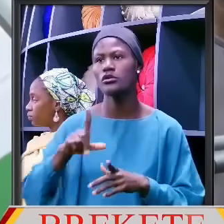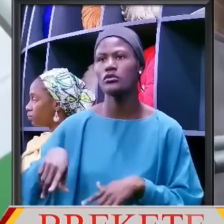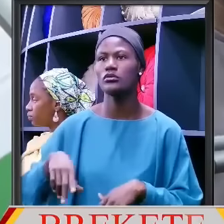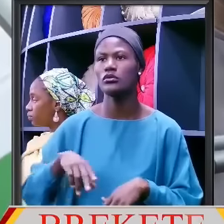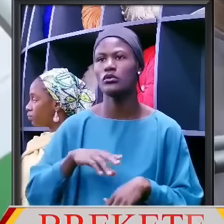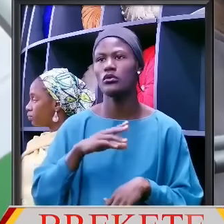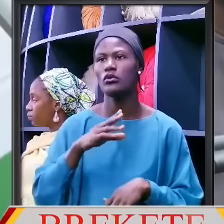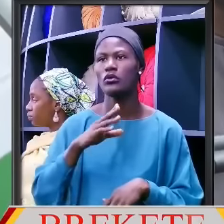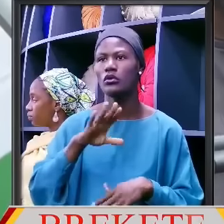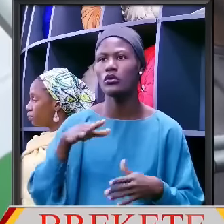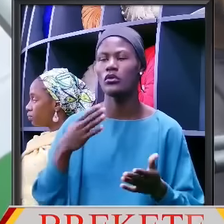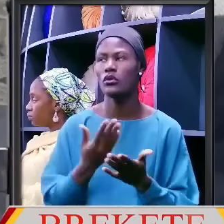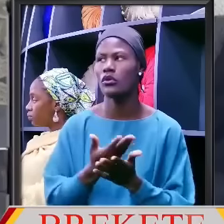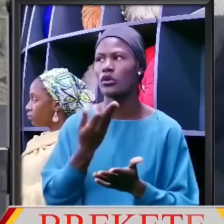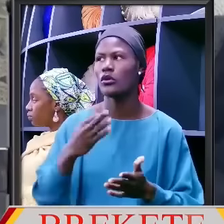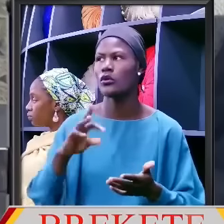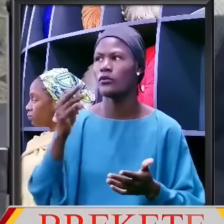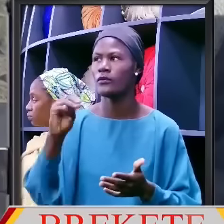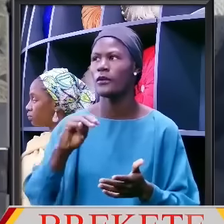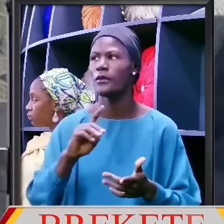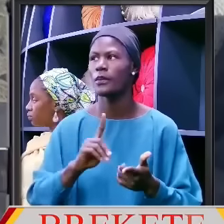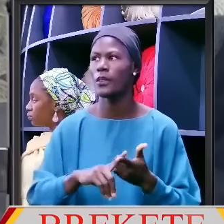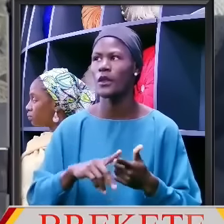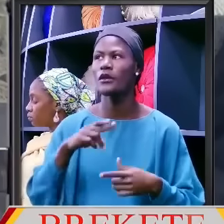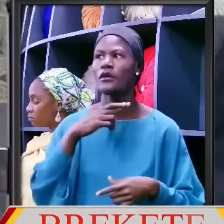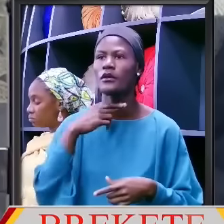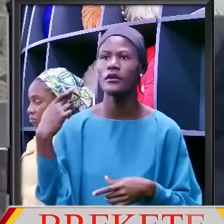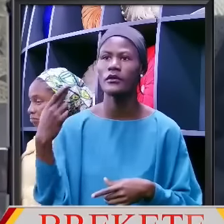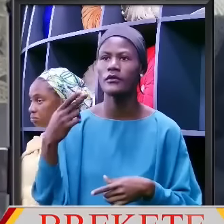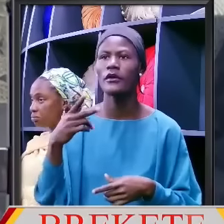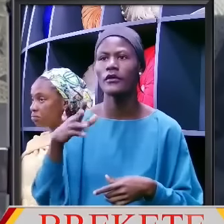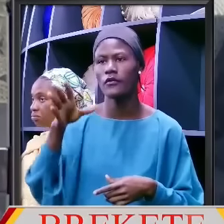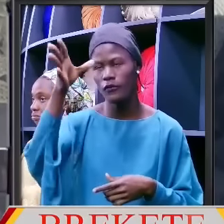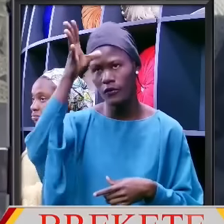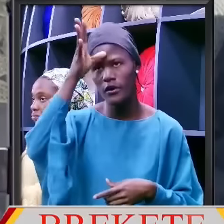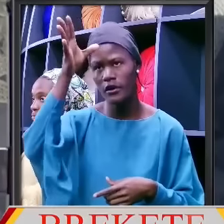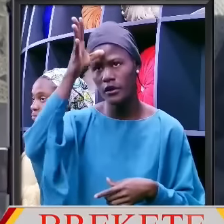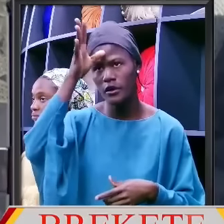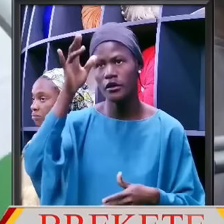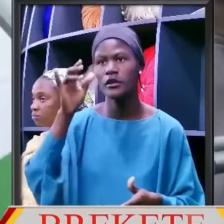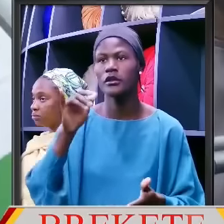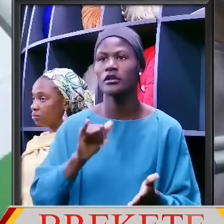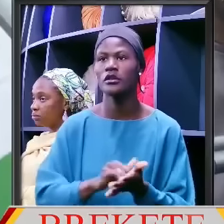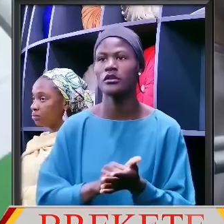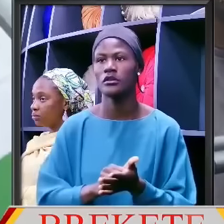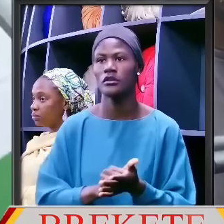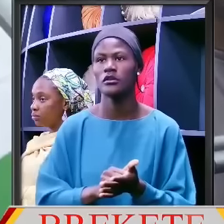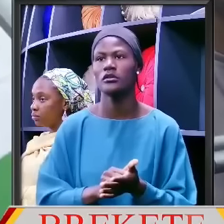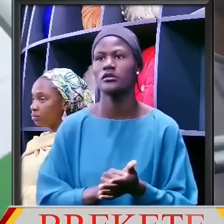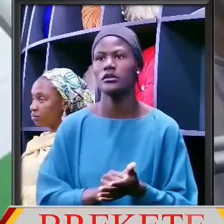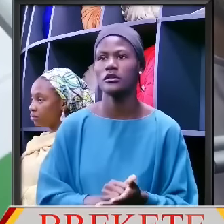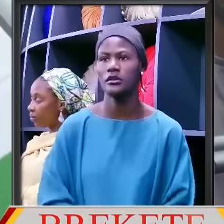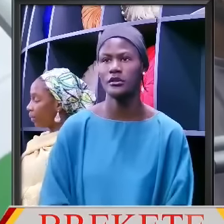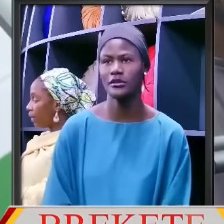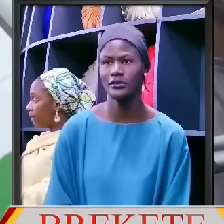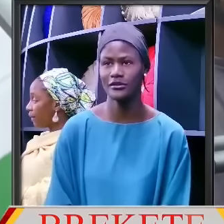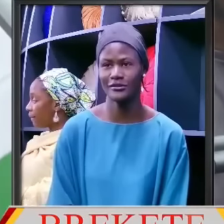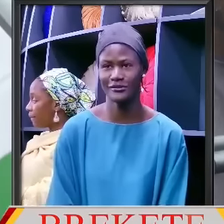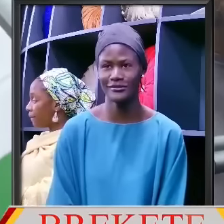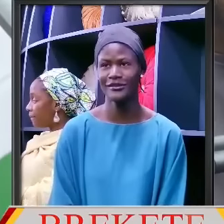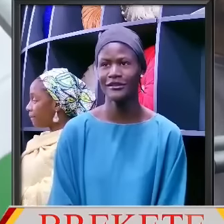them. Because to of a the, Reverend Father. Yes, sir. We carry alias Ezubo Mmadu.